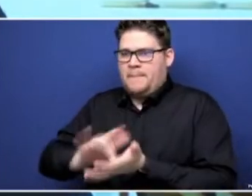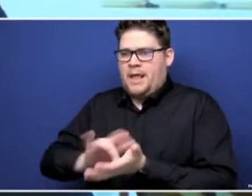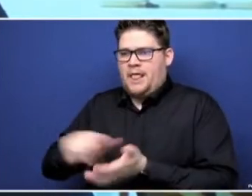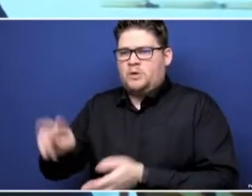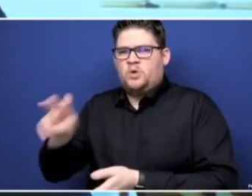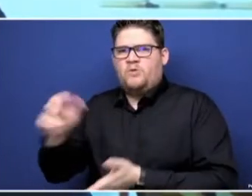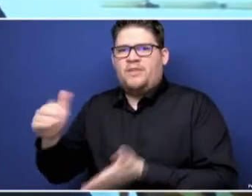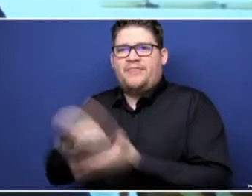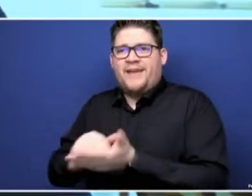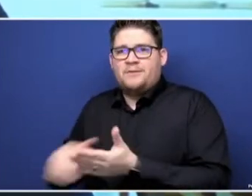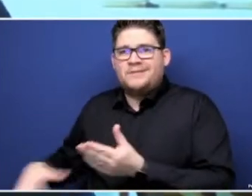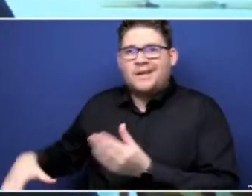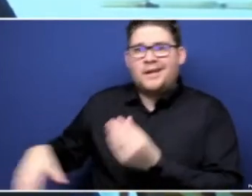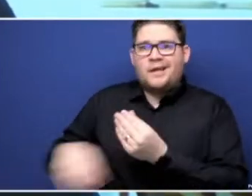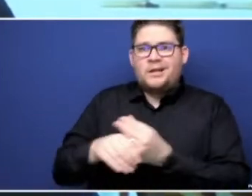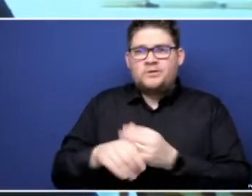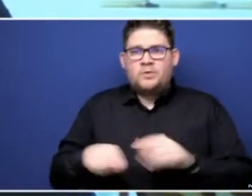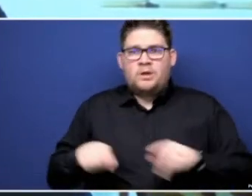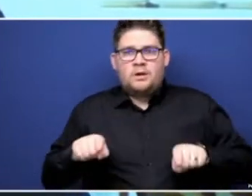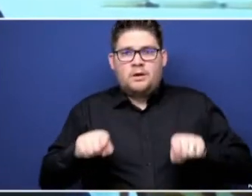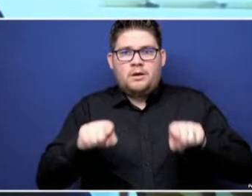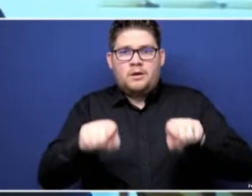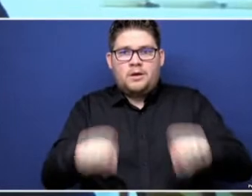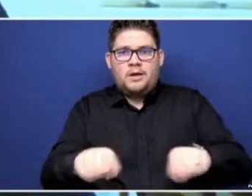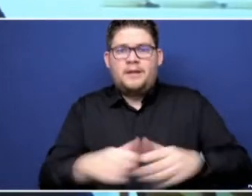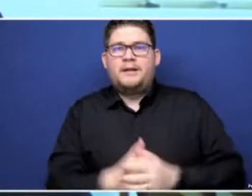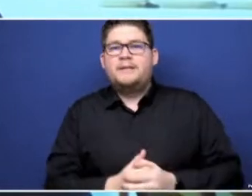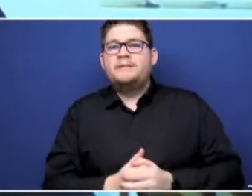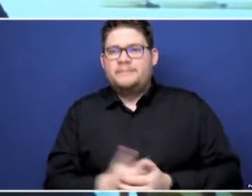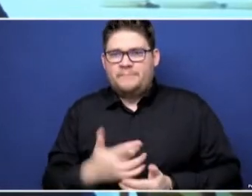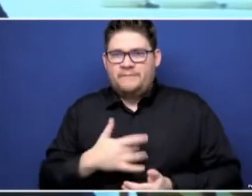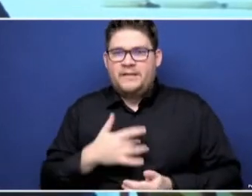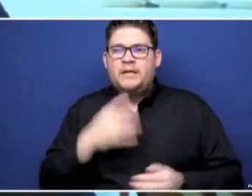you heard Balwinder say, very, very happy getting their vaccine.